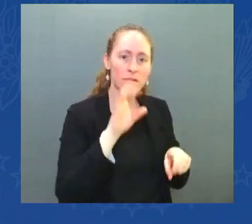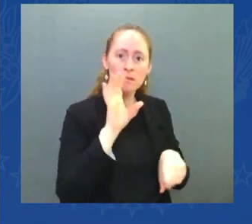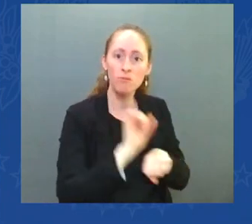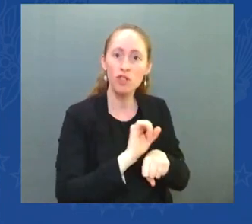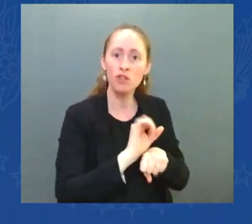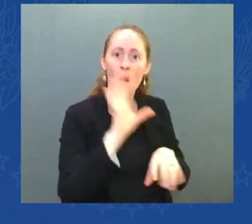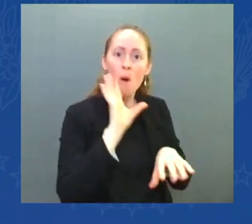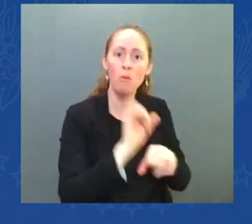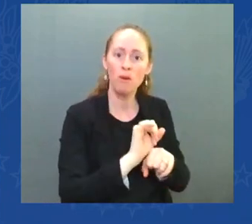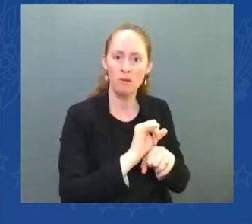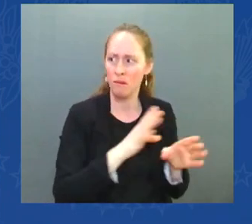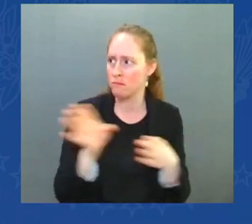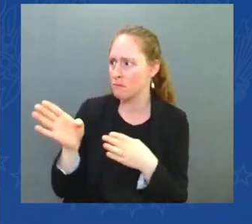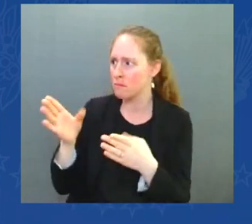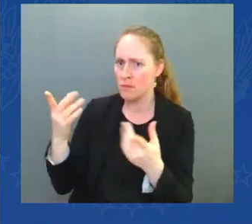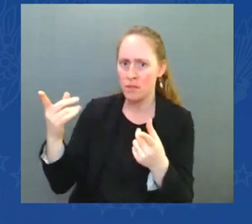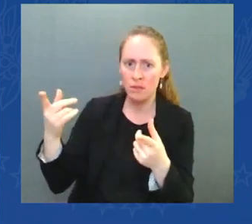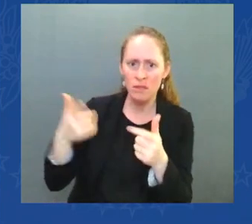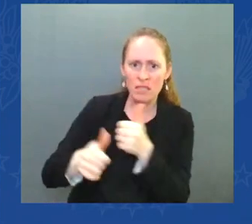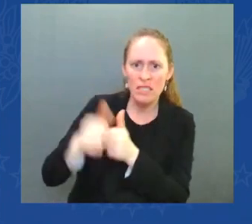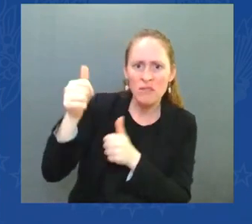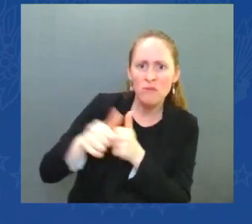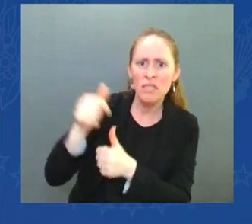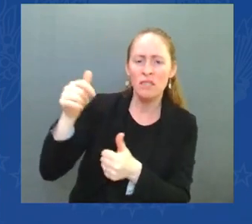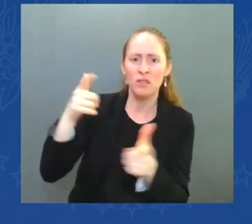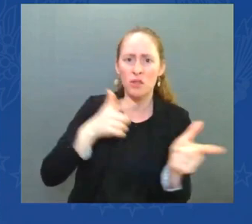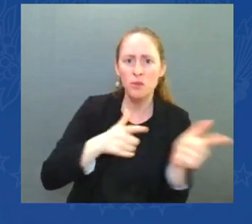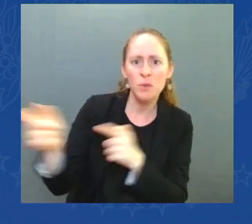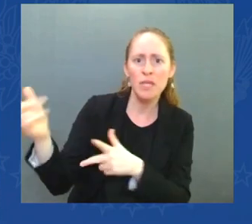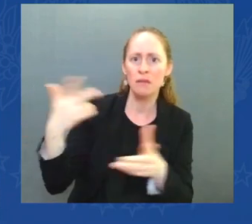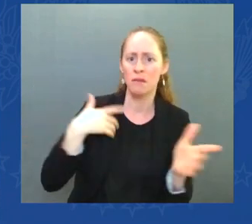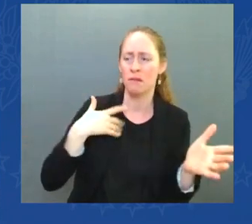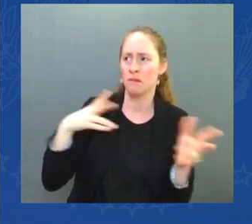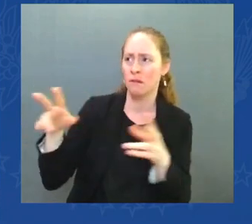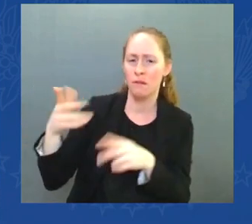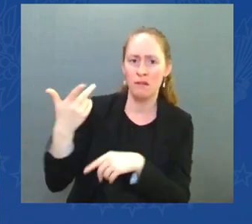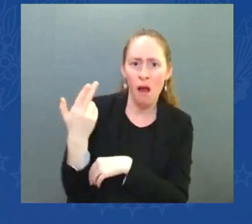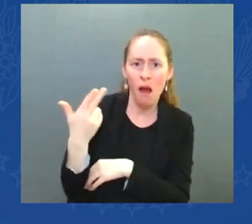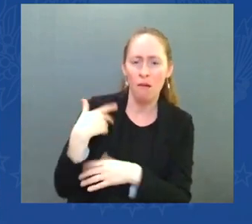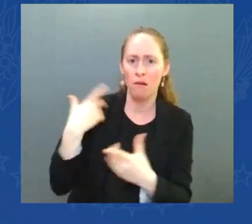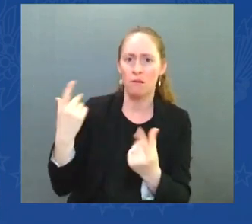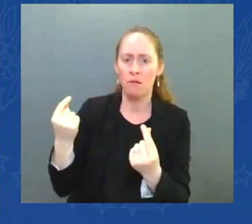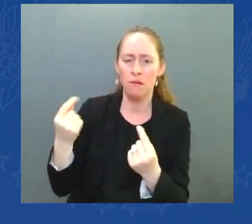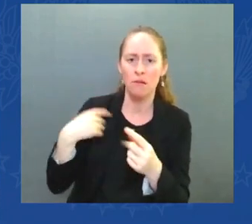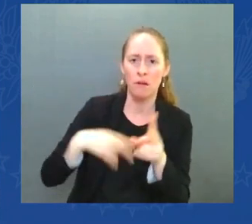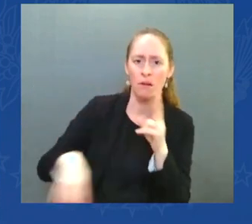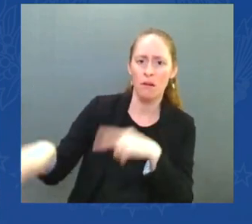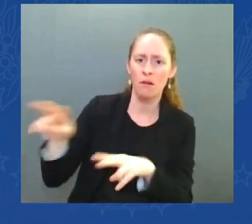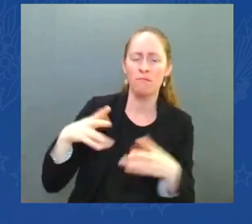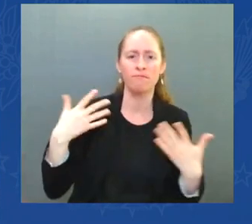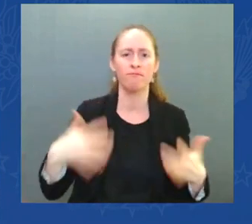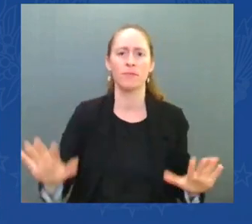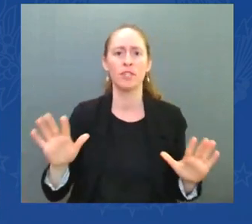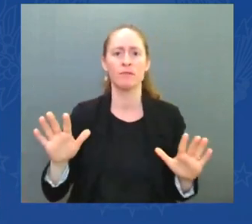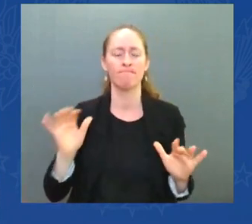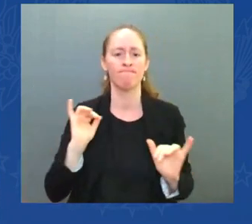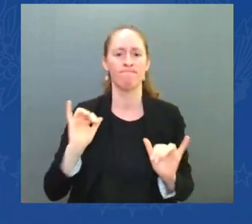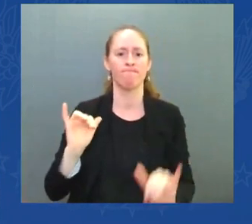learned, other than the loss of friends or the shattering of my youth, is that